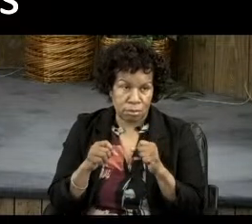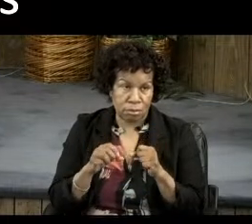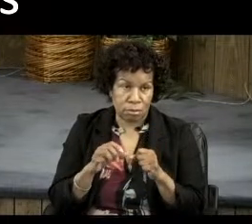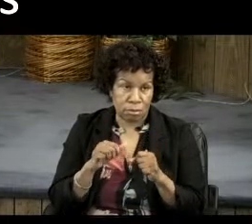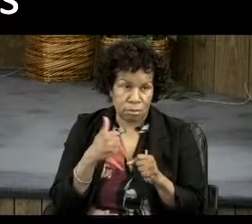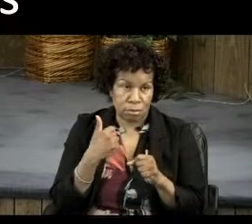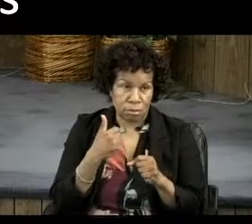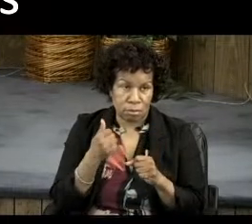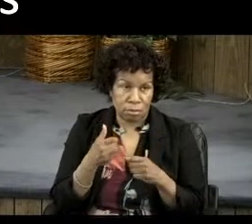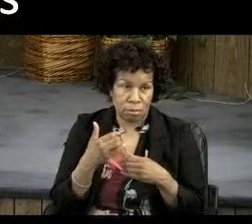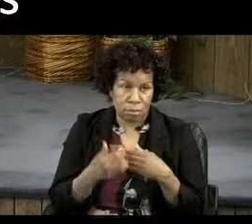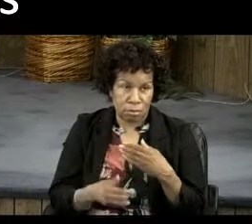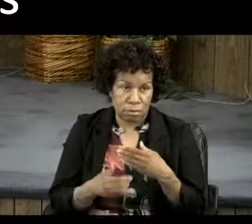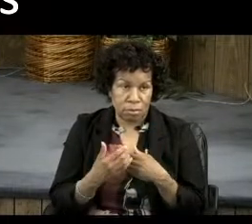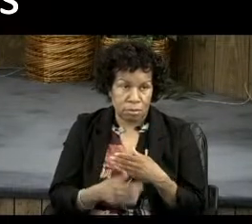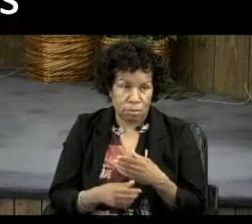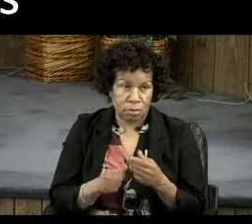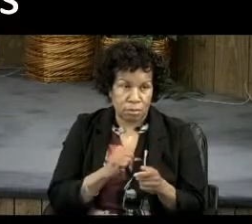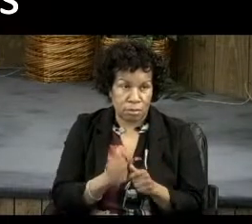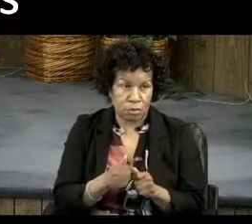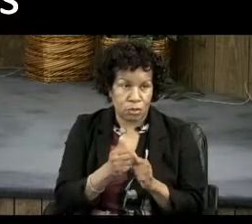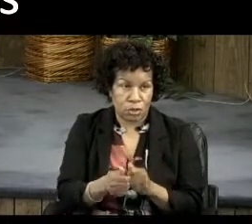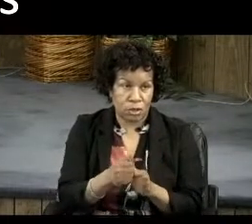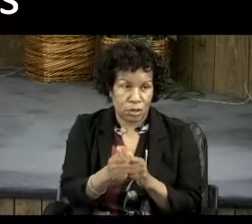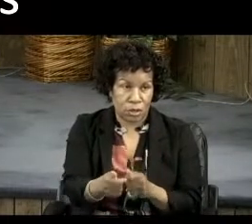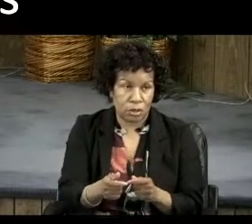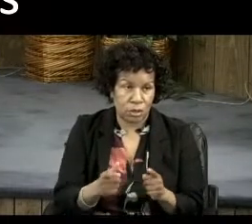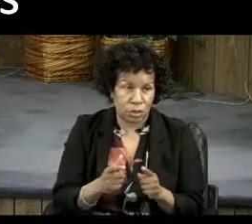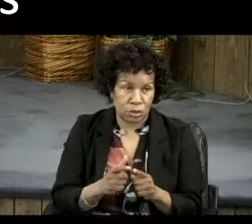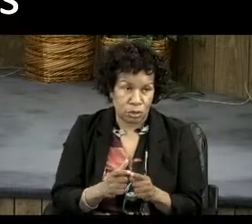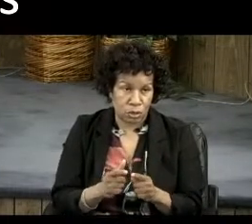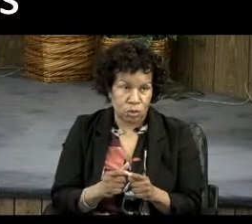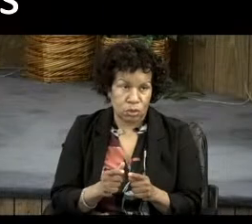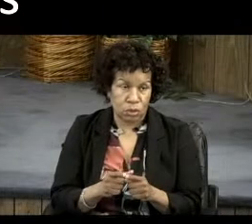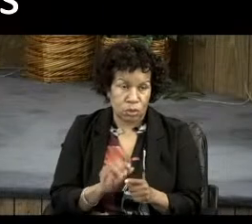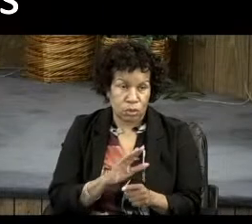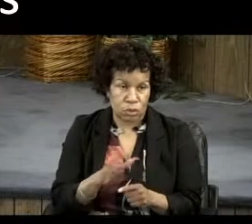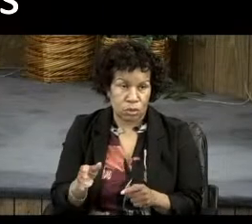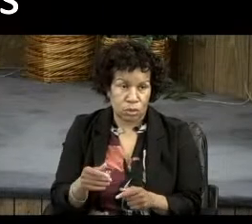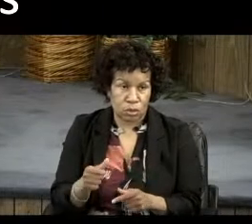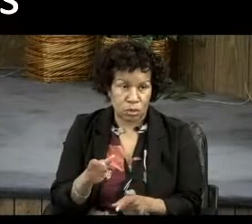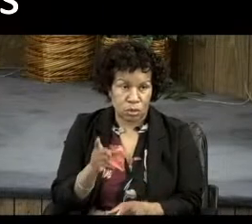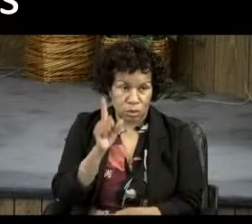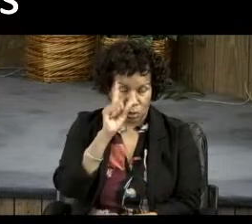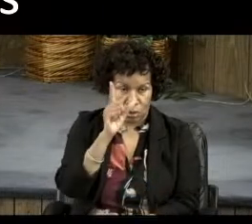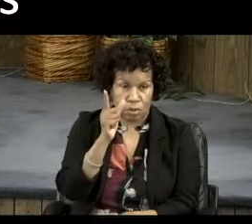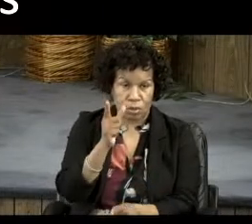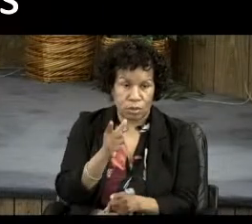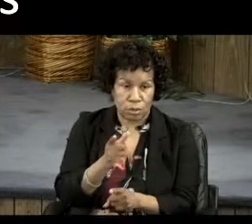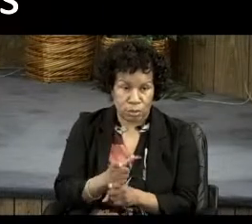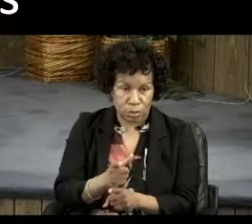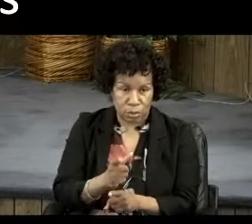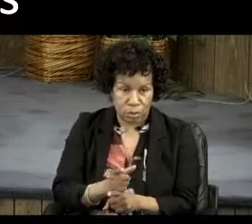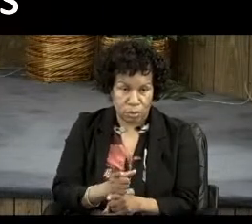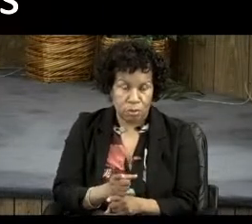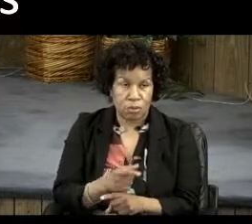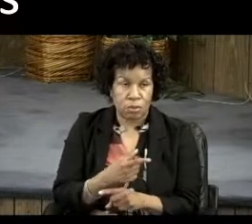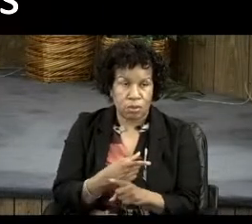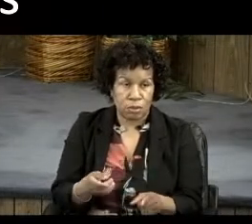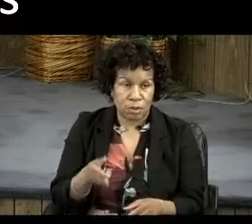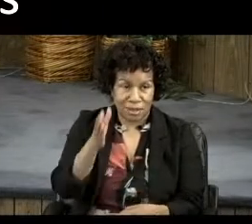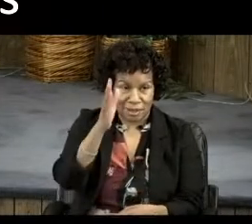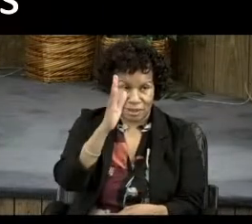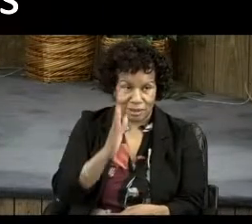loaves and run to the camp of thy brethren. Well, God had to send somebody because there